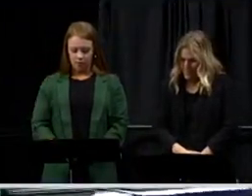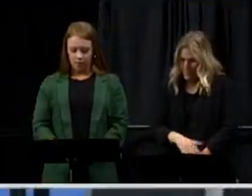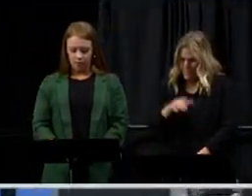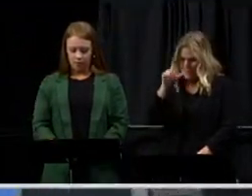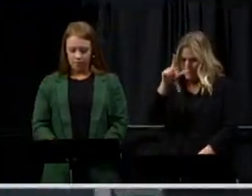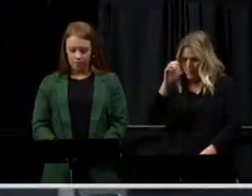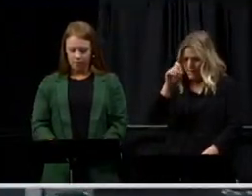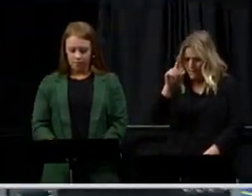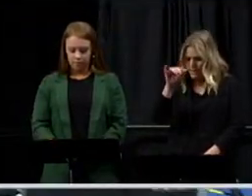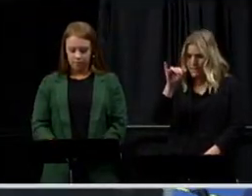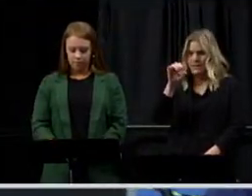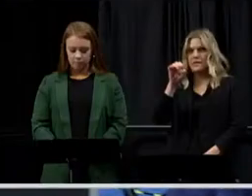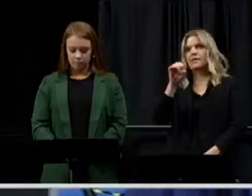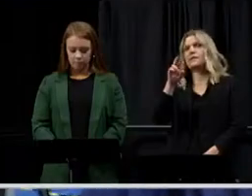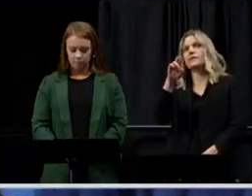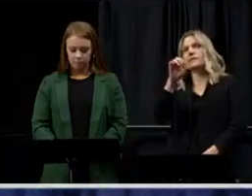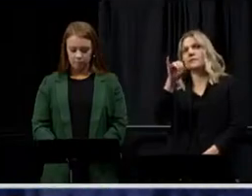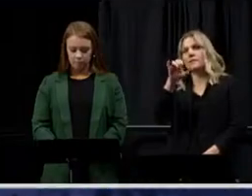Leslie Reyes.